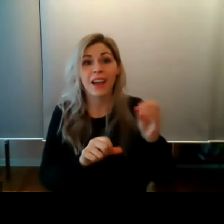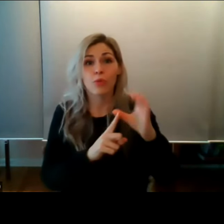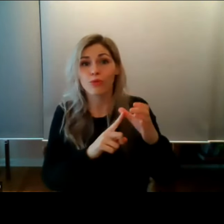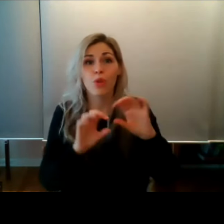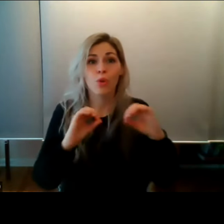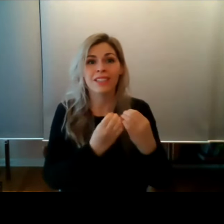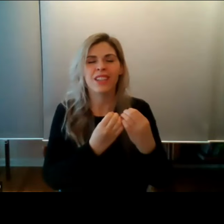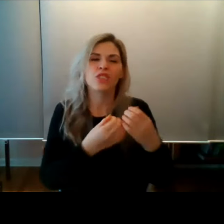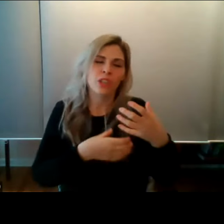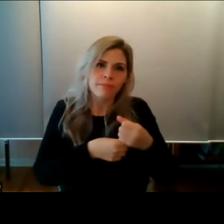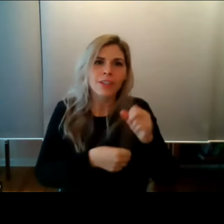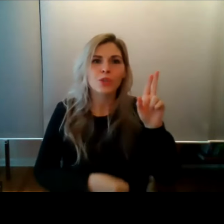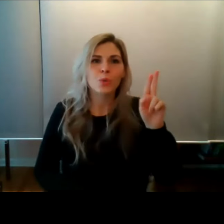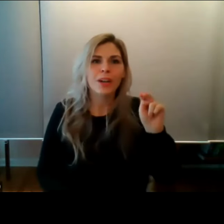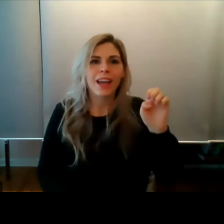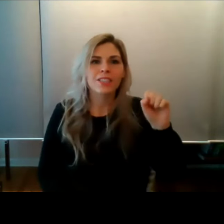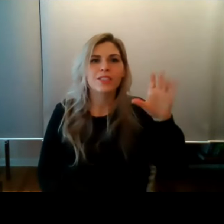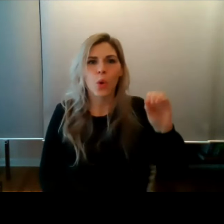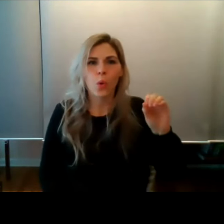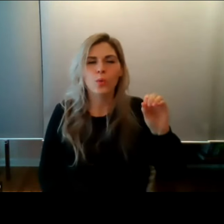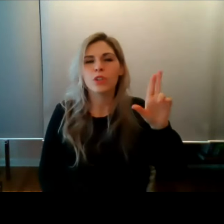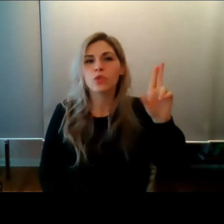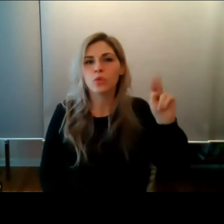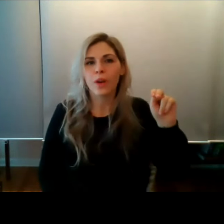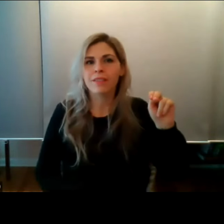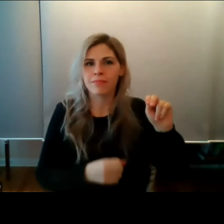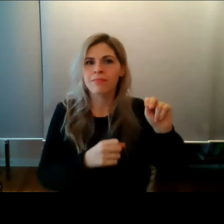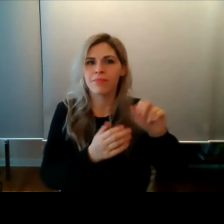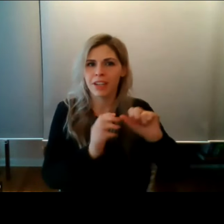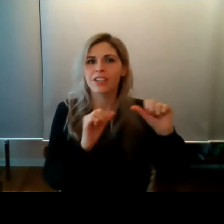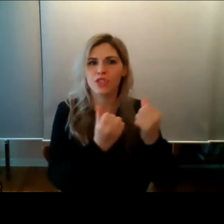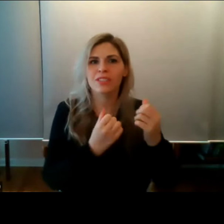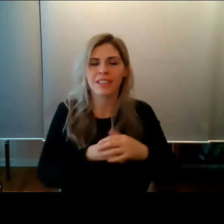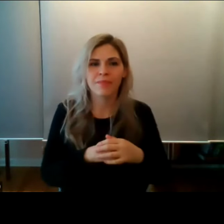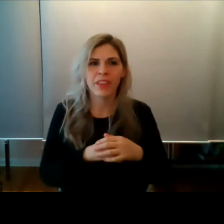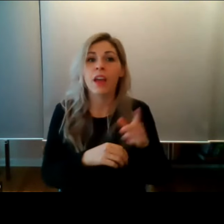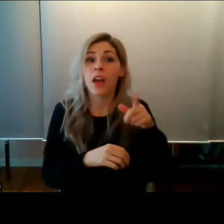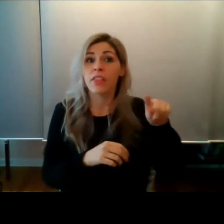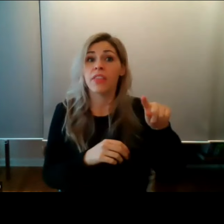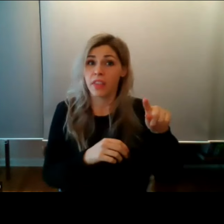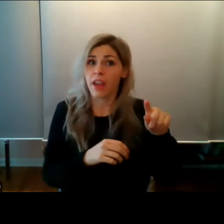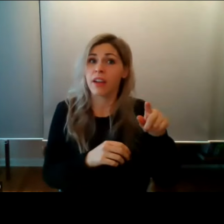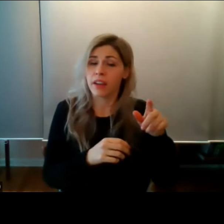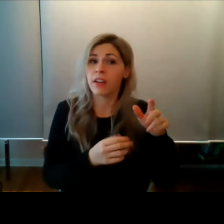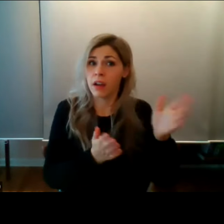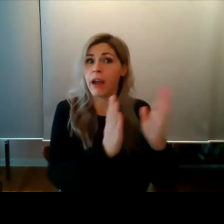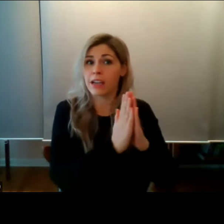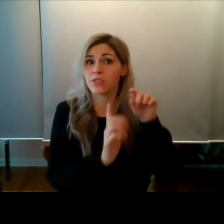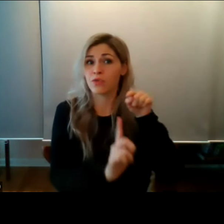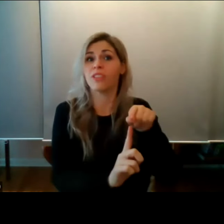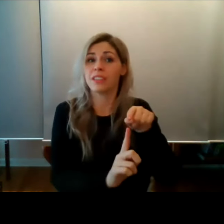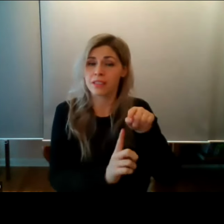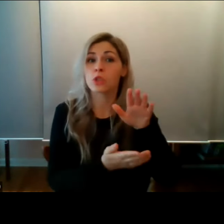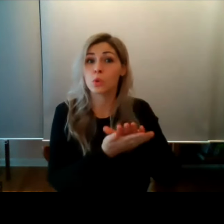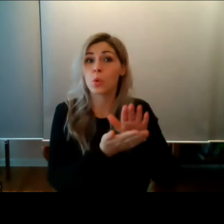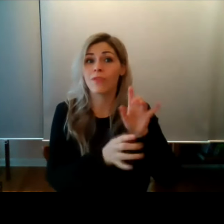or UNESCO, which commissioned the Students with Disabilities, School Violence and Bullying as a